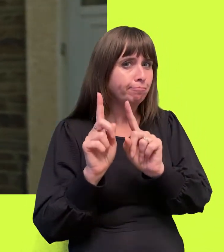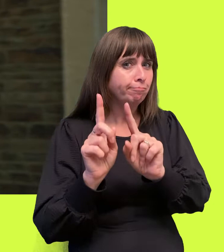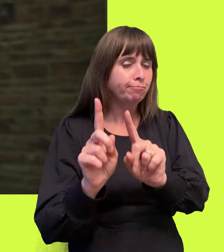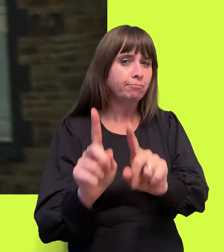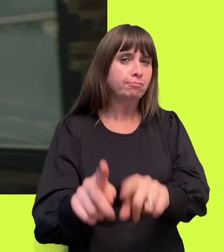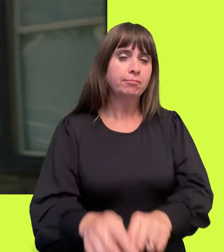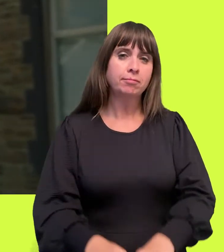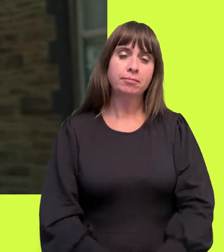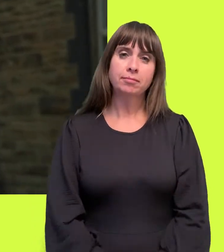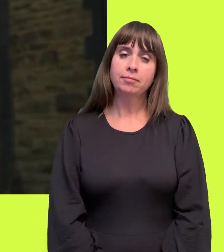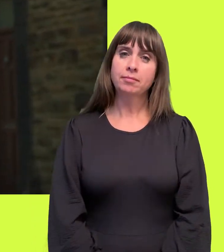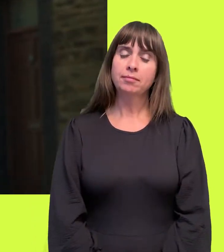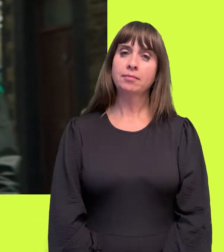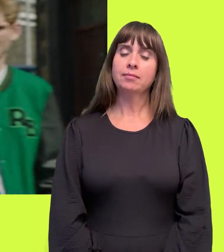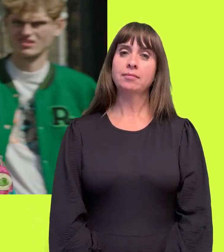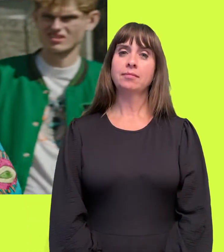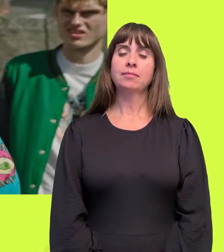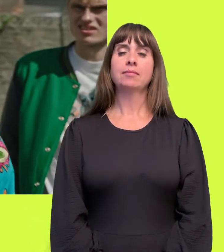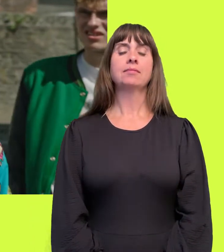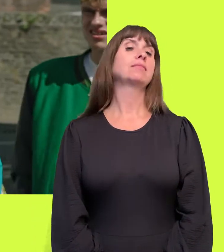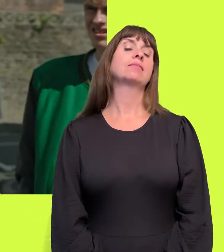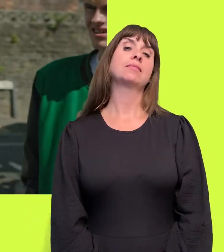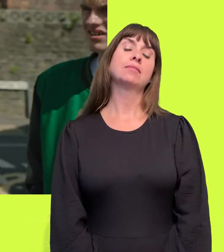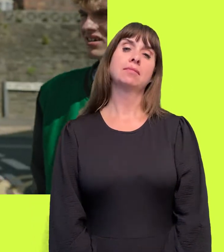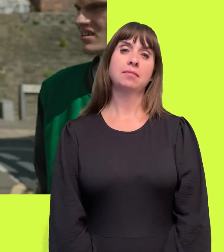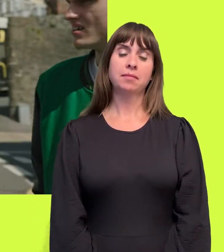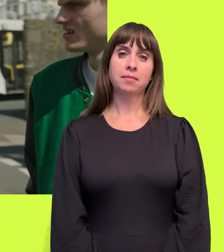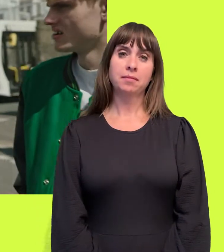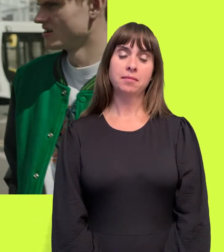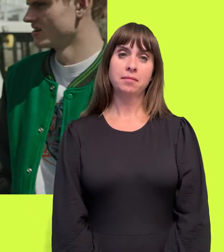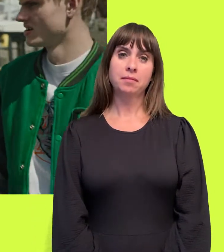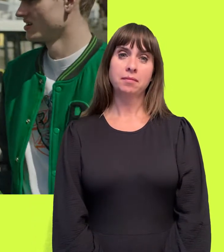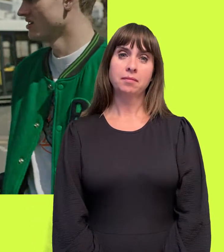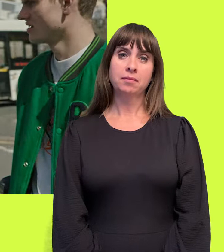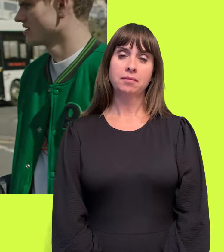So Yeah. she said anyway, but everything's going ahead for the holiday.